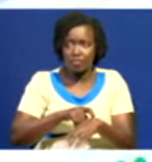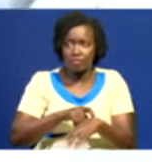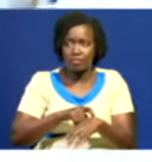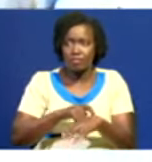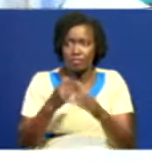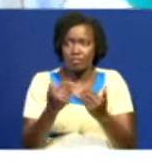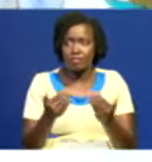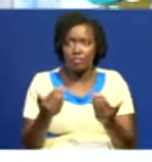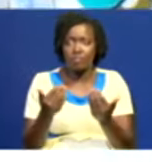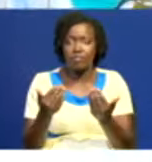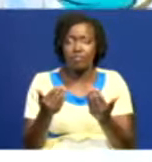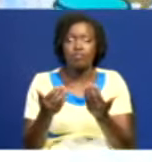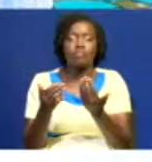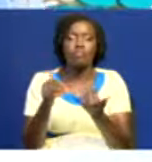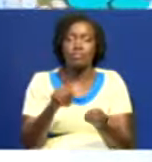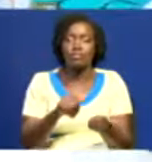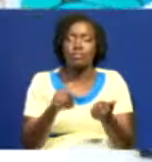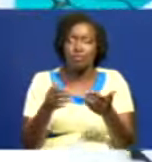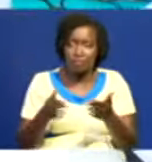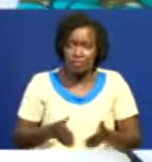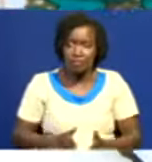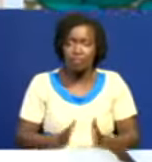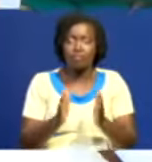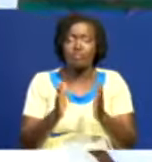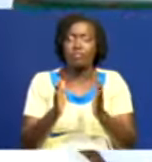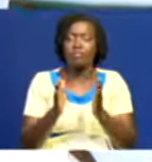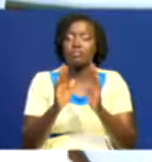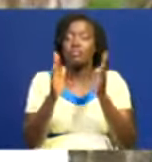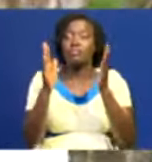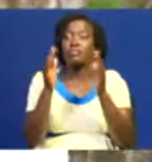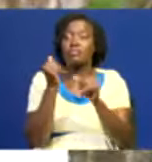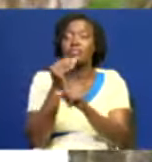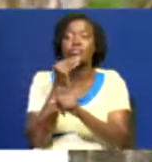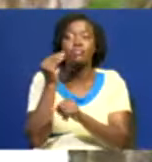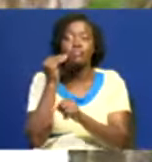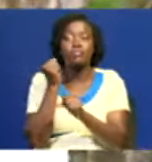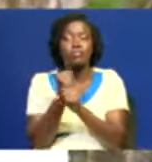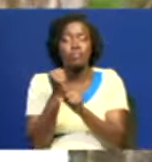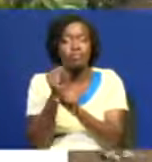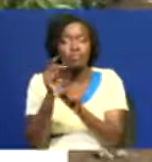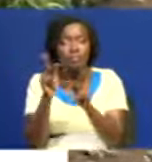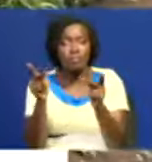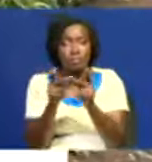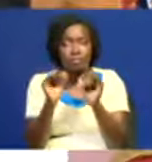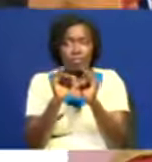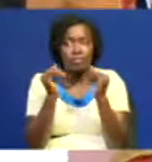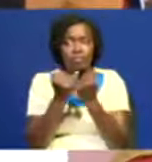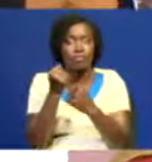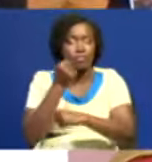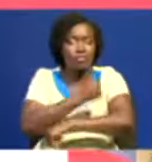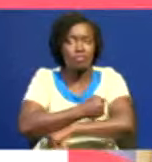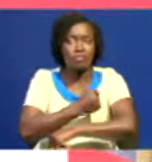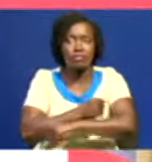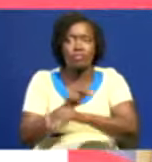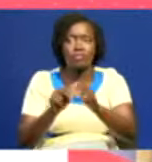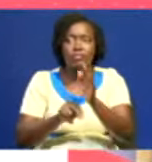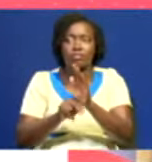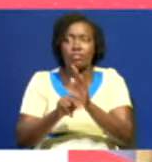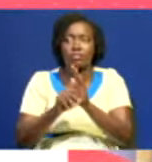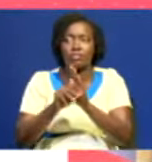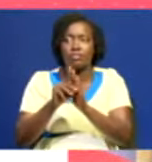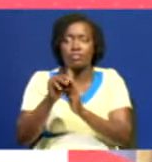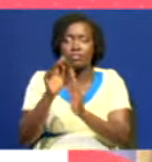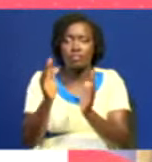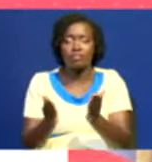during their children's birthday celebrations at their homes, workplaces, schools, and institutions, and nurture them to maturity so as to